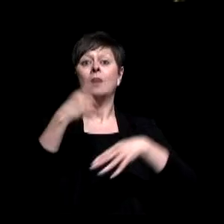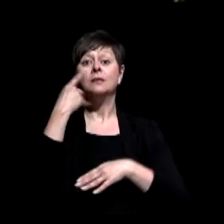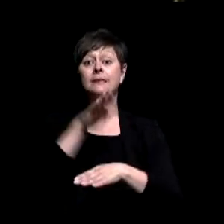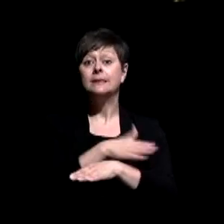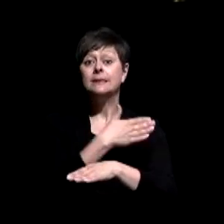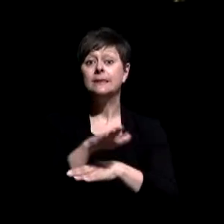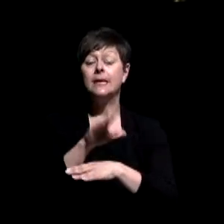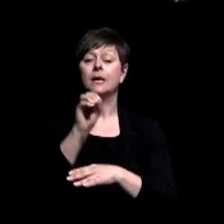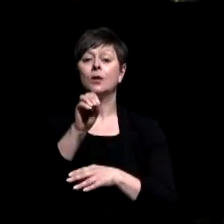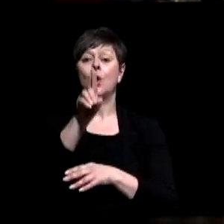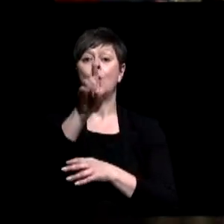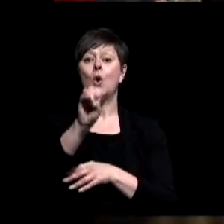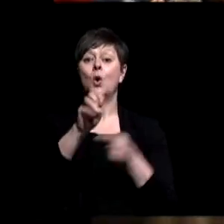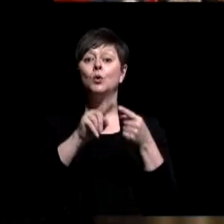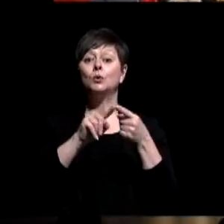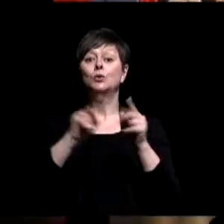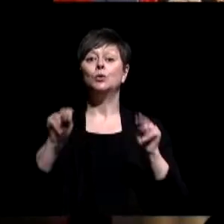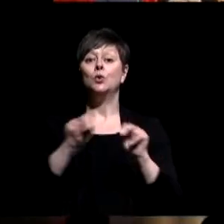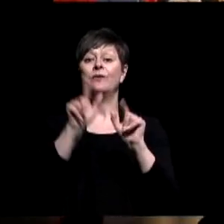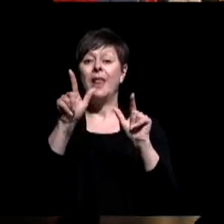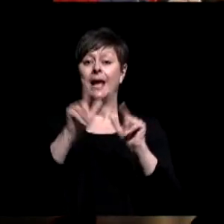Newfoundland.